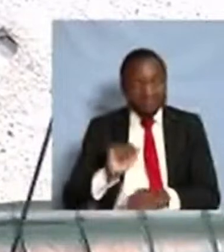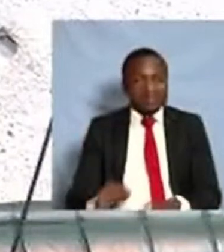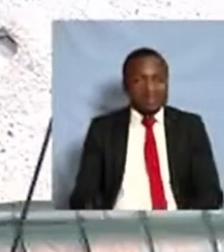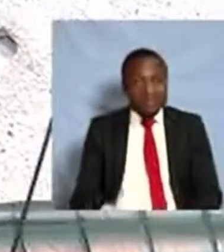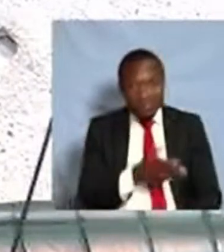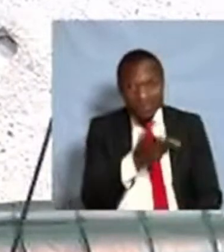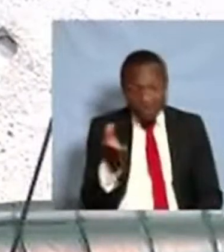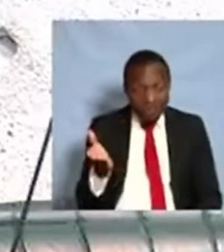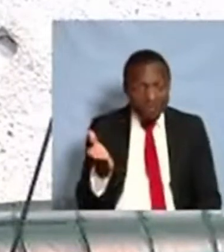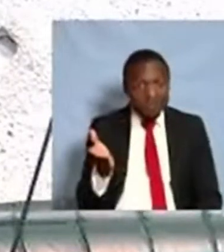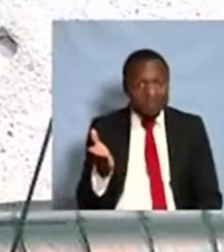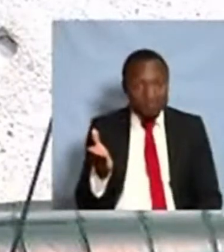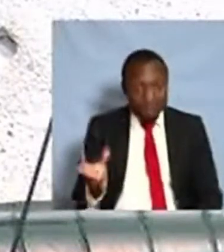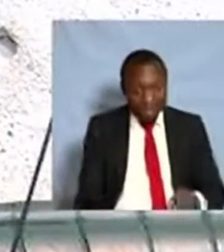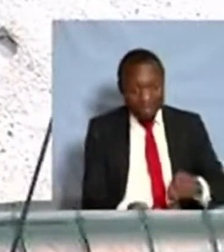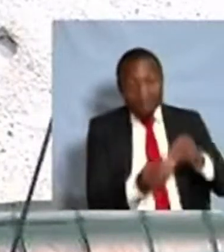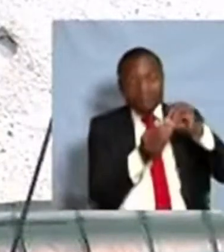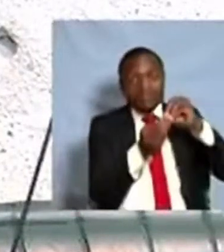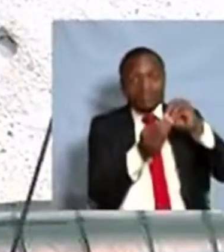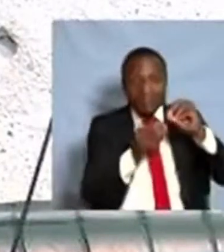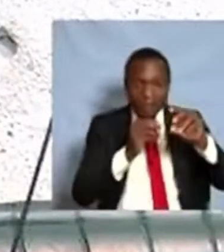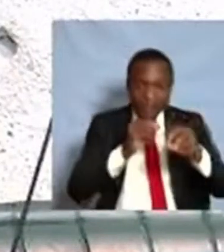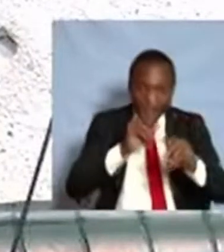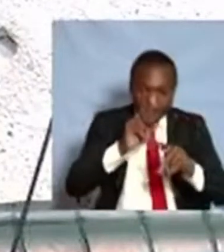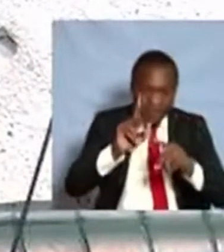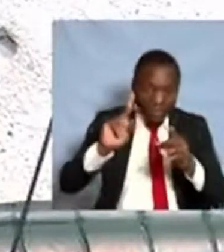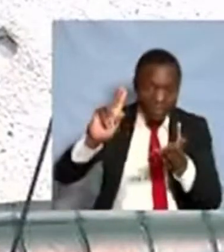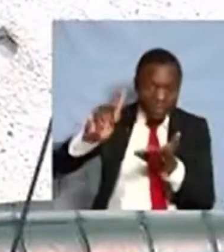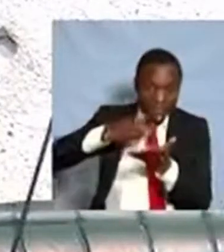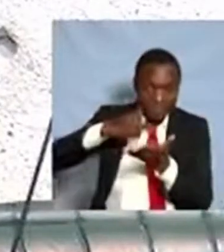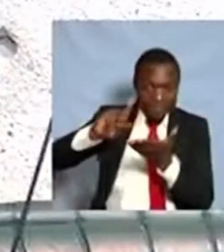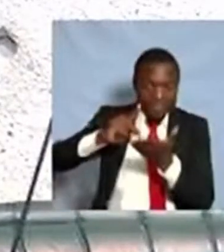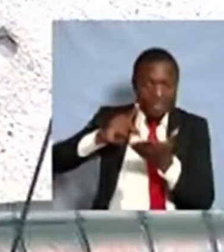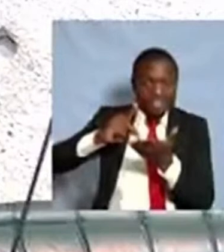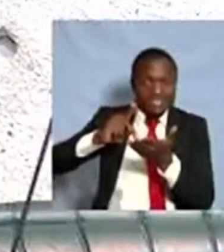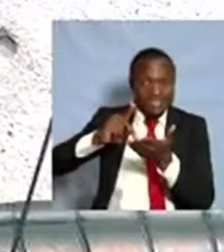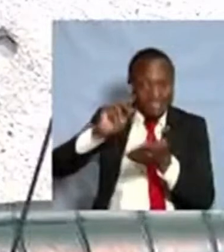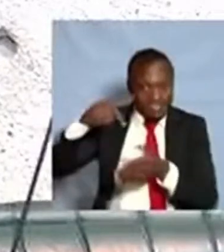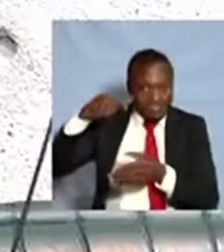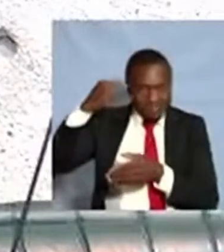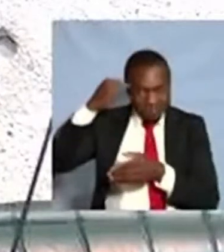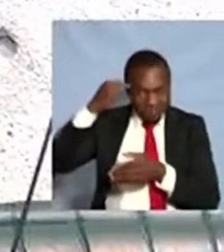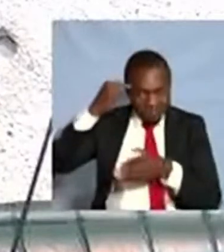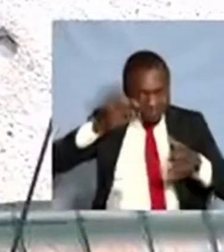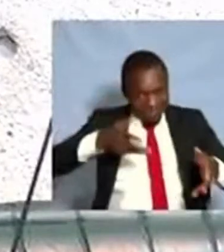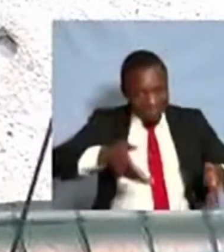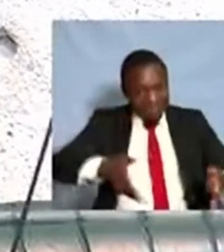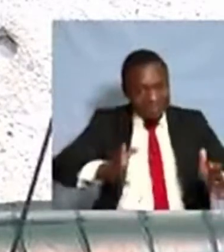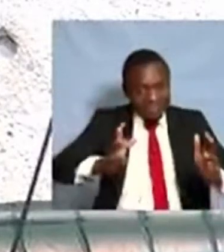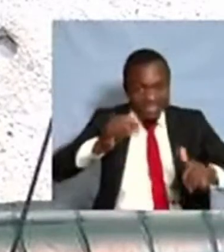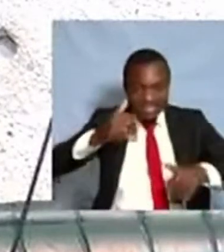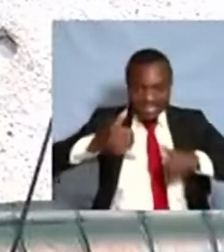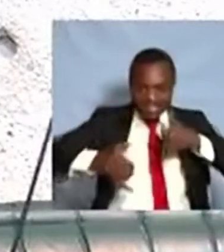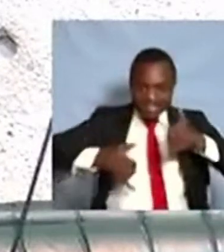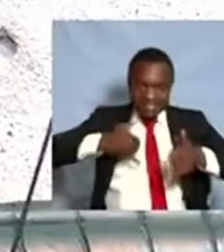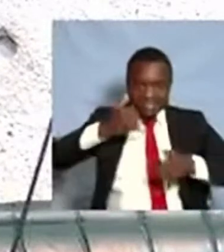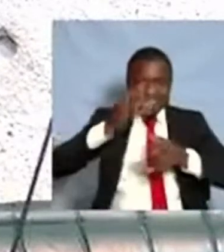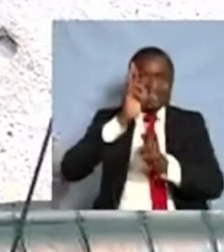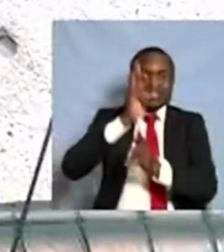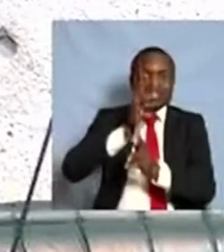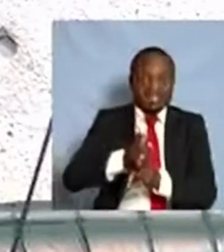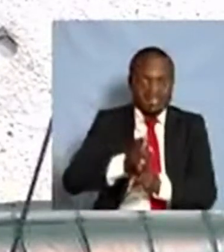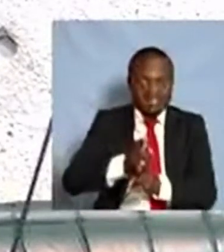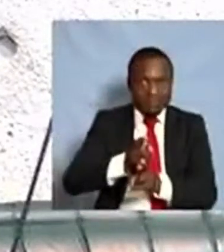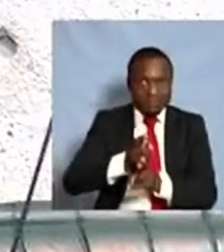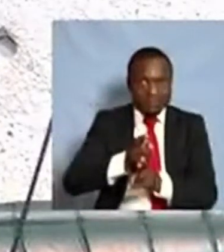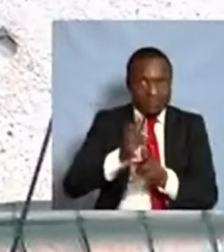perceived to be affiliates of the people or the parties in power were actually allowed to enjoy these rights to